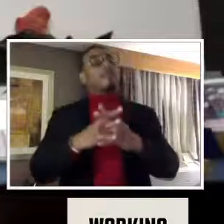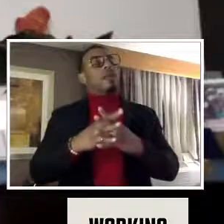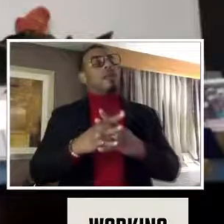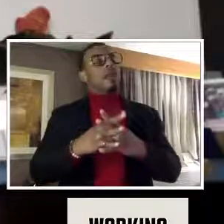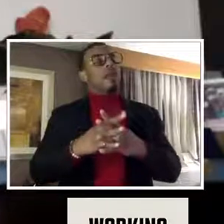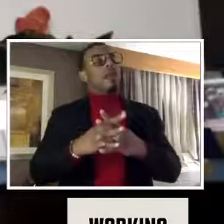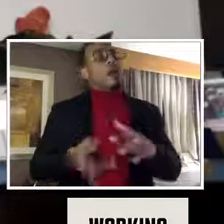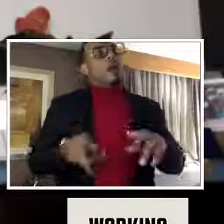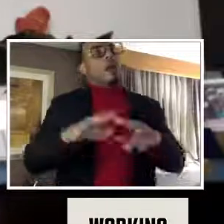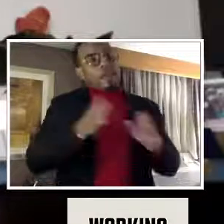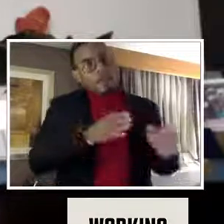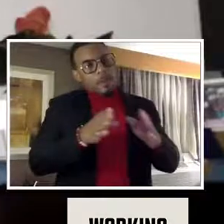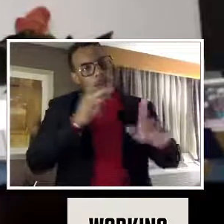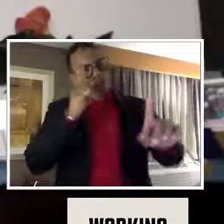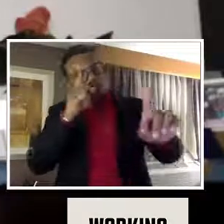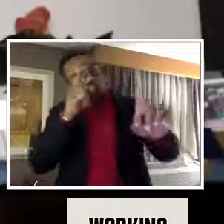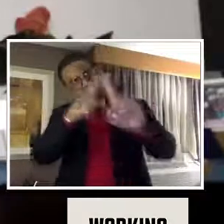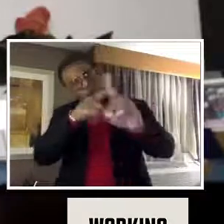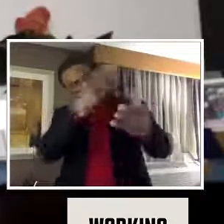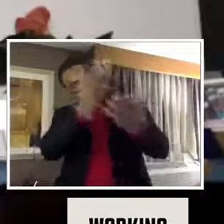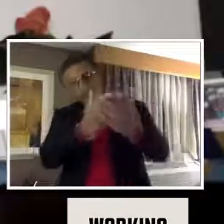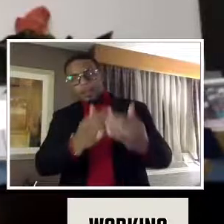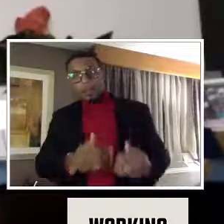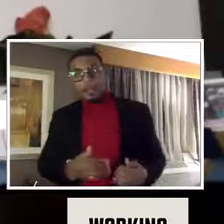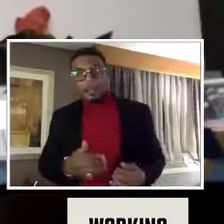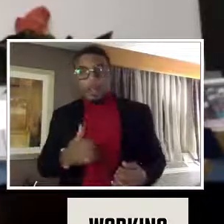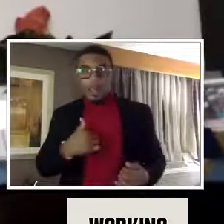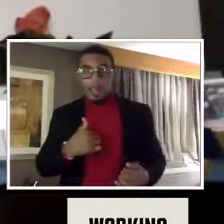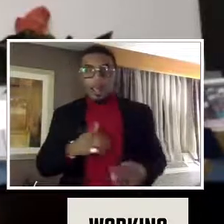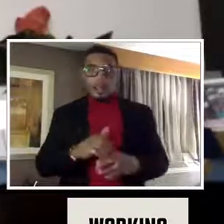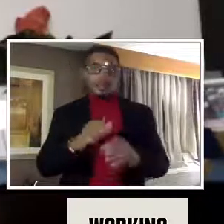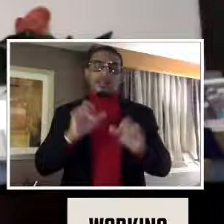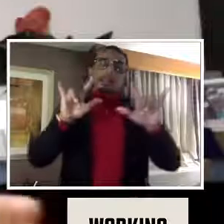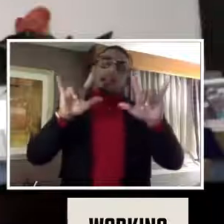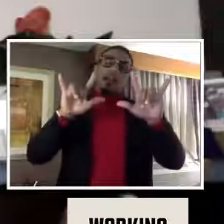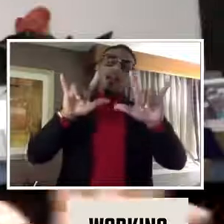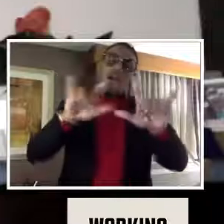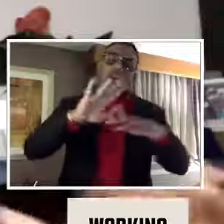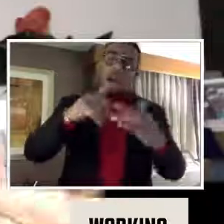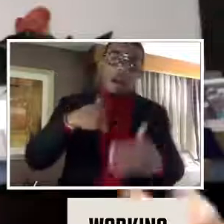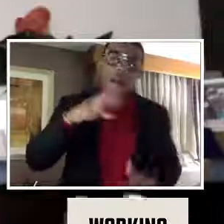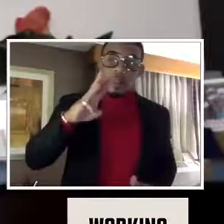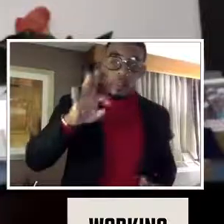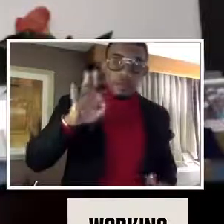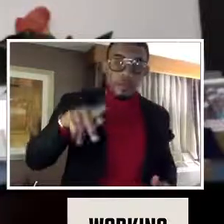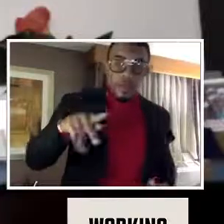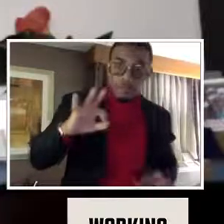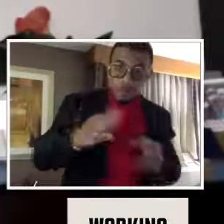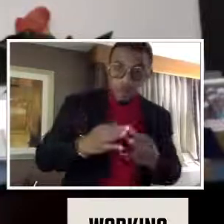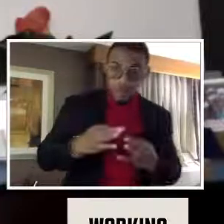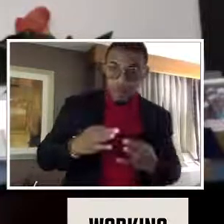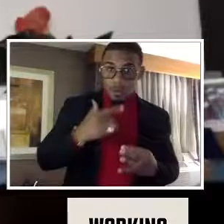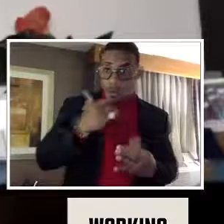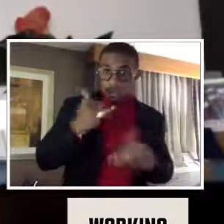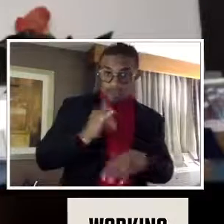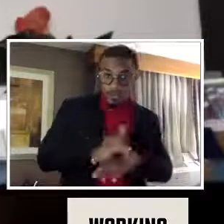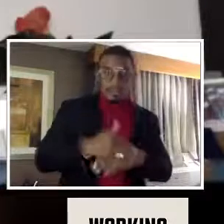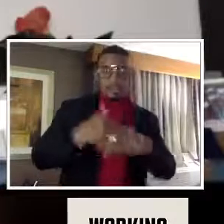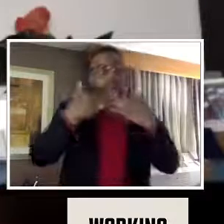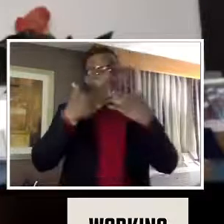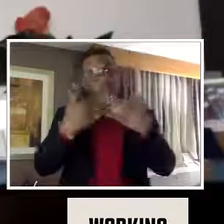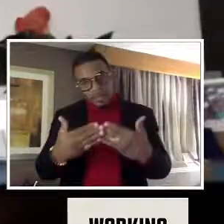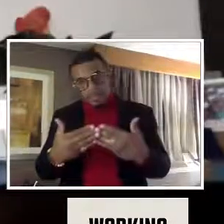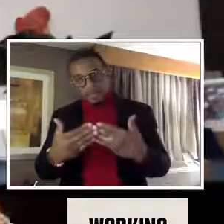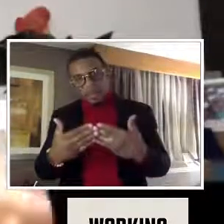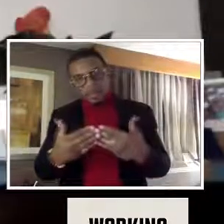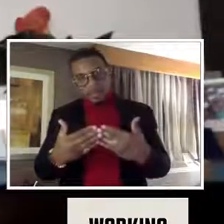on that pathway towards that destination. I'm sending so much love to all my WFP family watching tonight. Thank you.